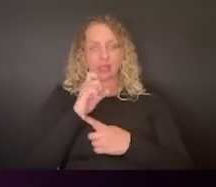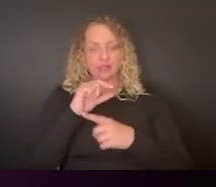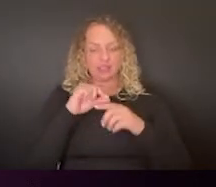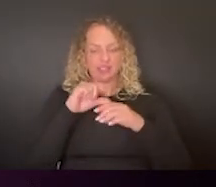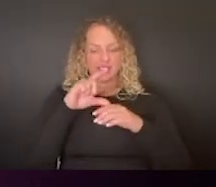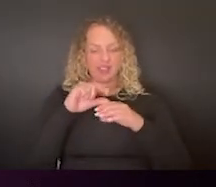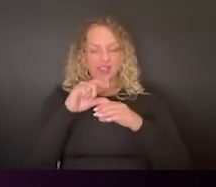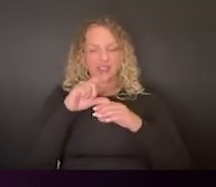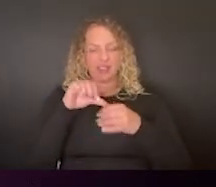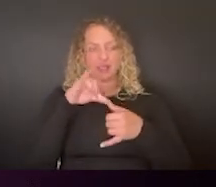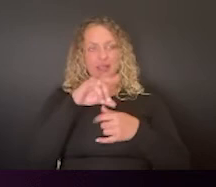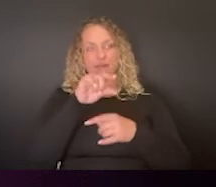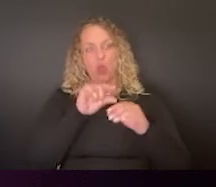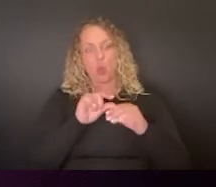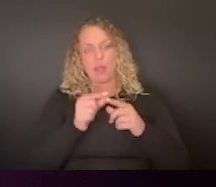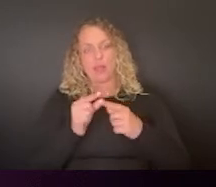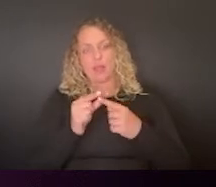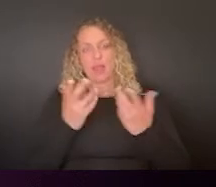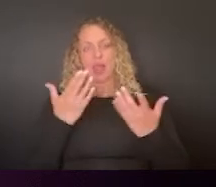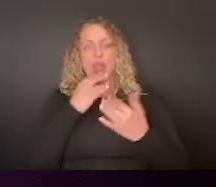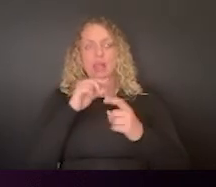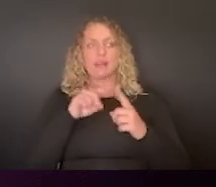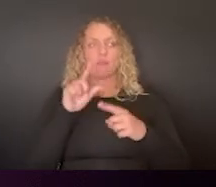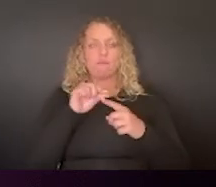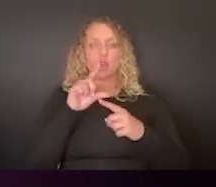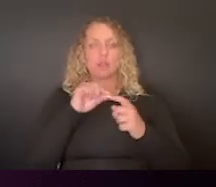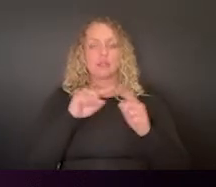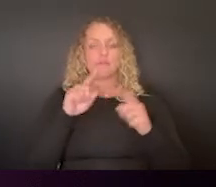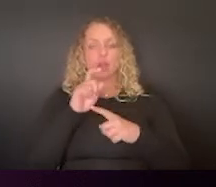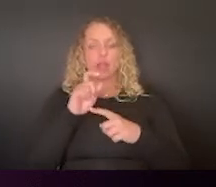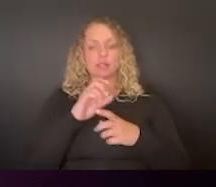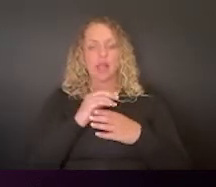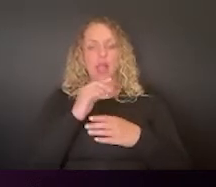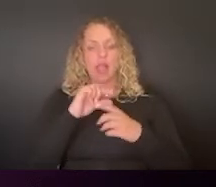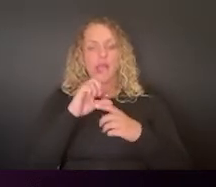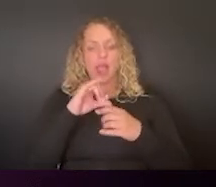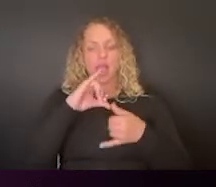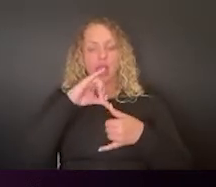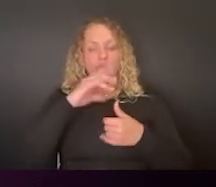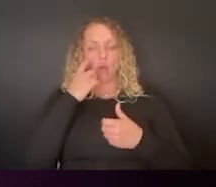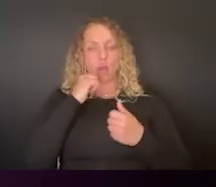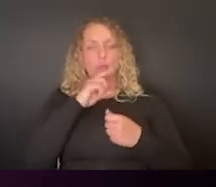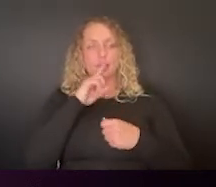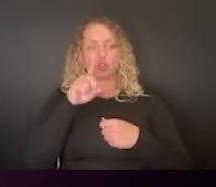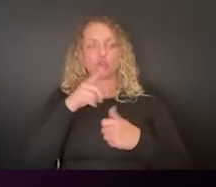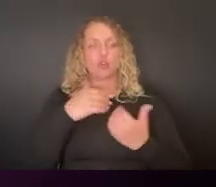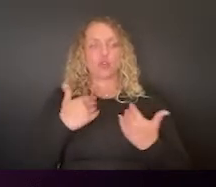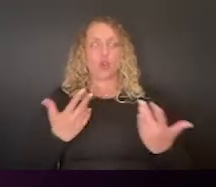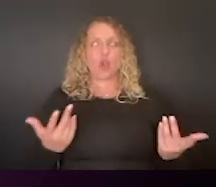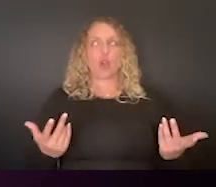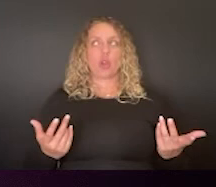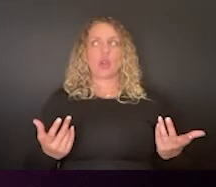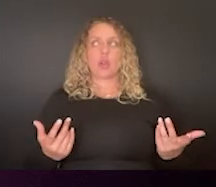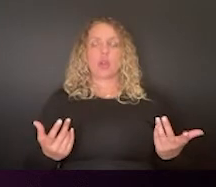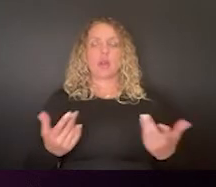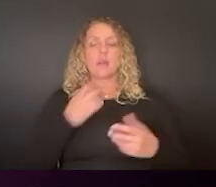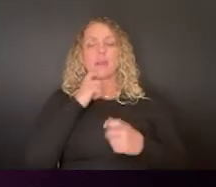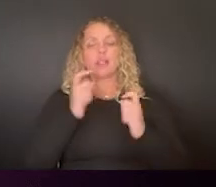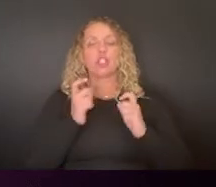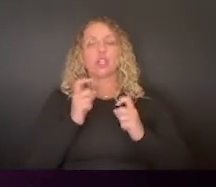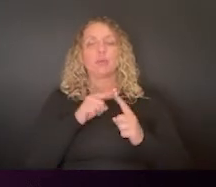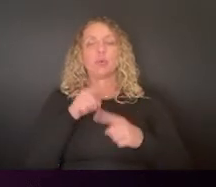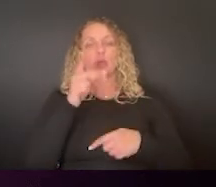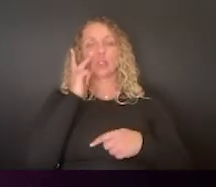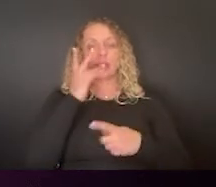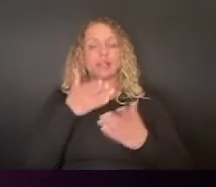because with fonts, you might have different, the size of they've called an X height in a font. It's like the size of a lowercase letter. And